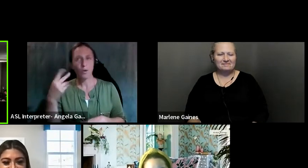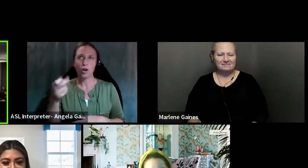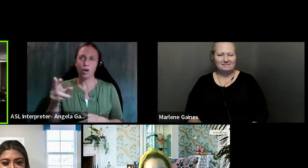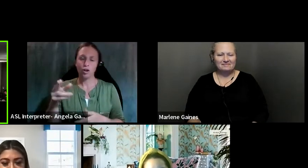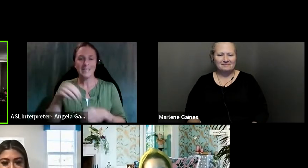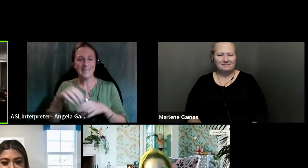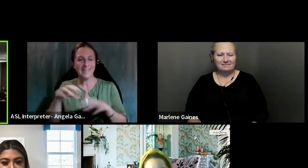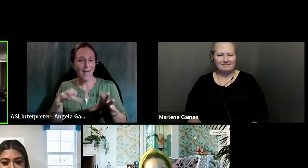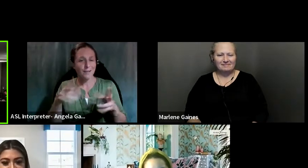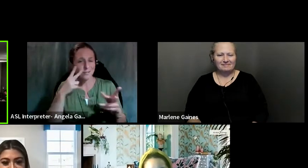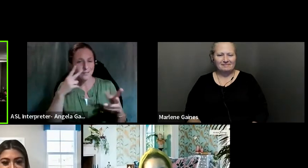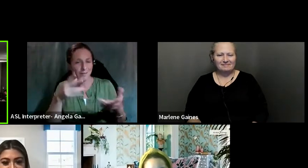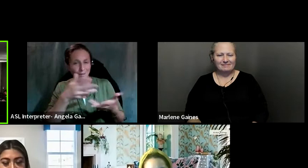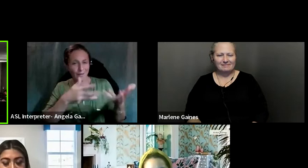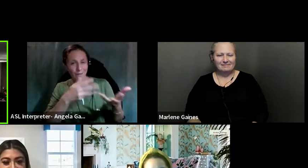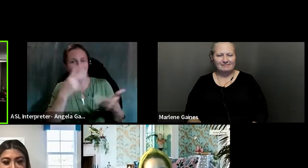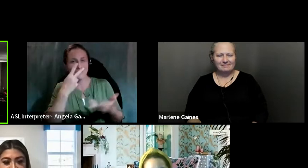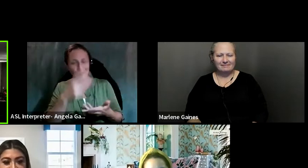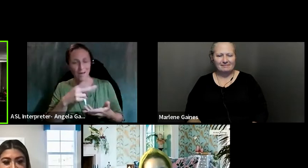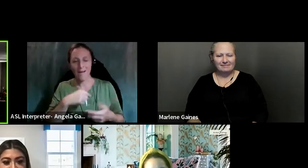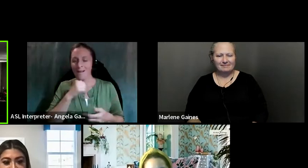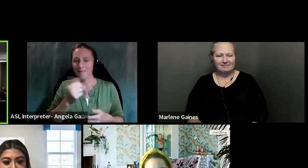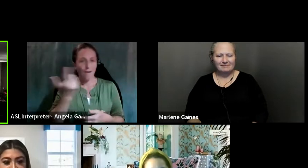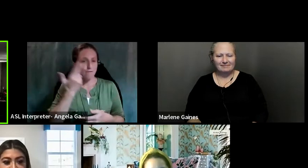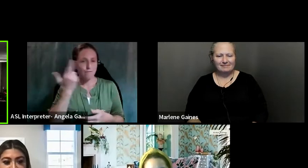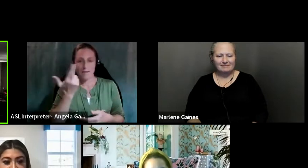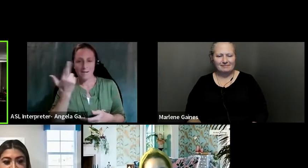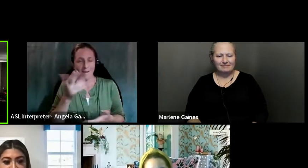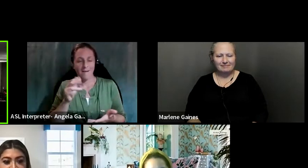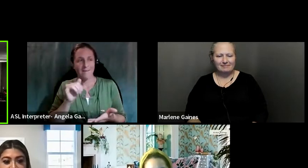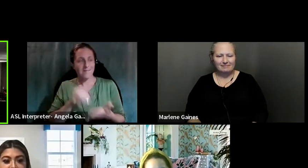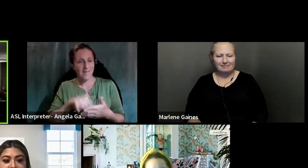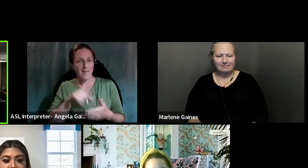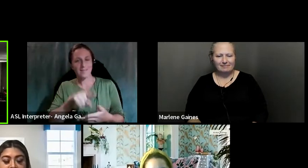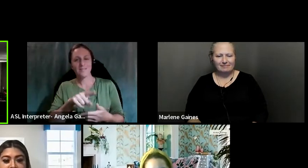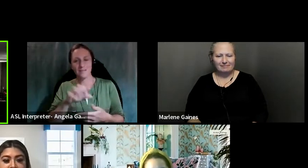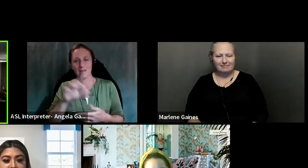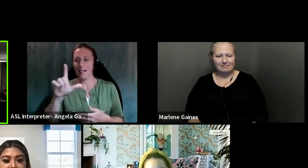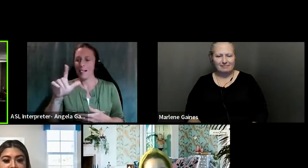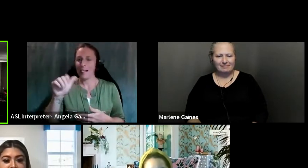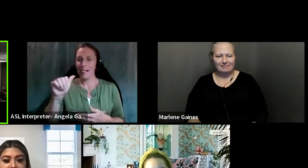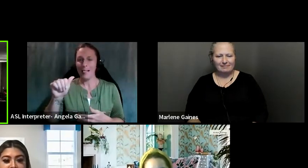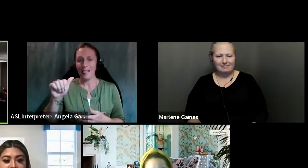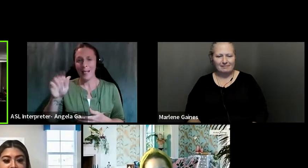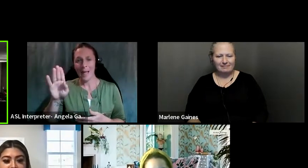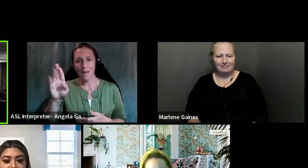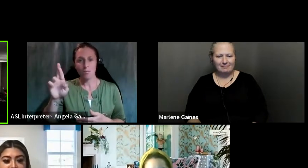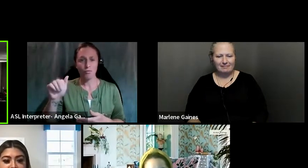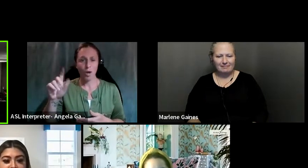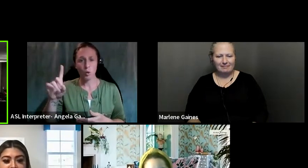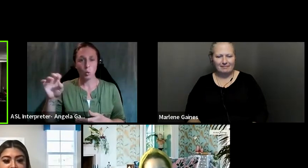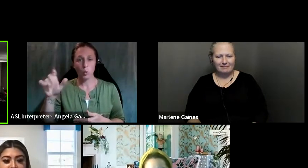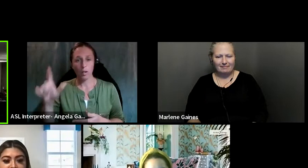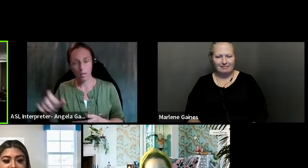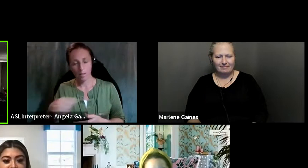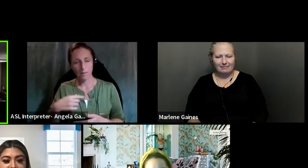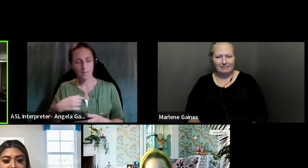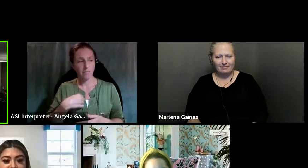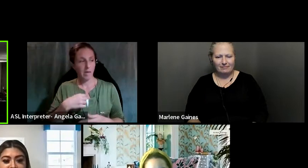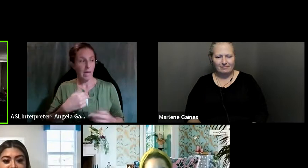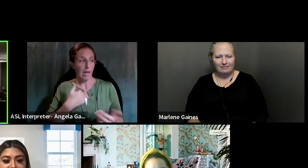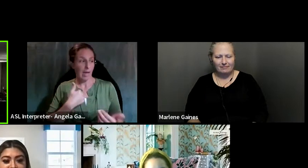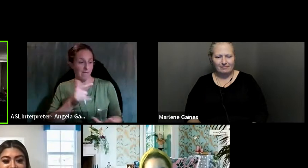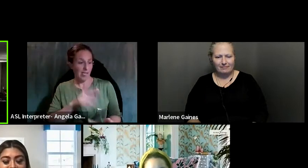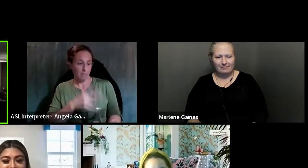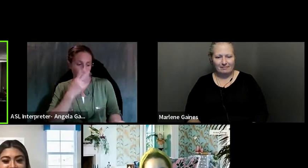in action. Yeah. And I didn't realize that it was a labradoodle, because I've had labs and they just look like a lab to